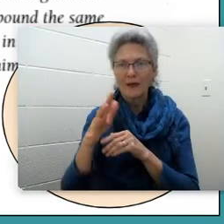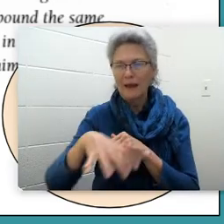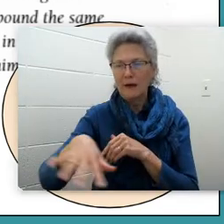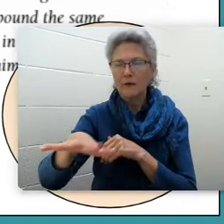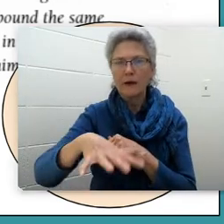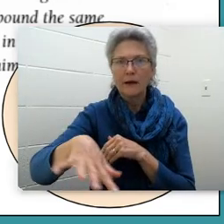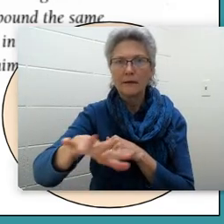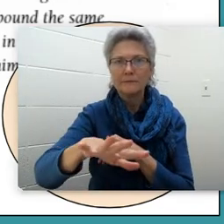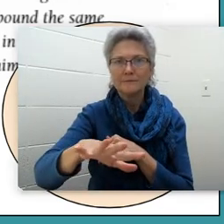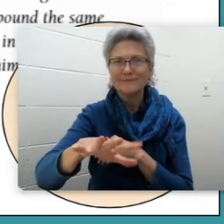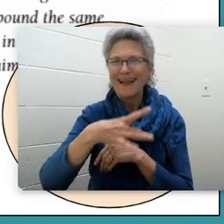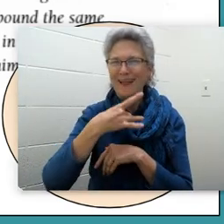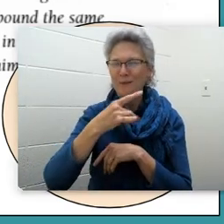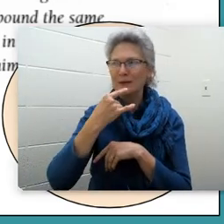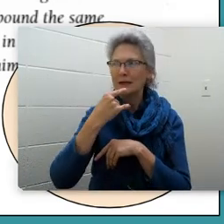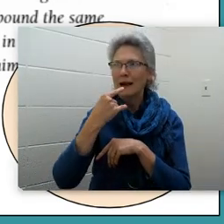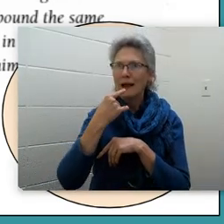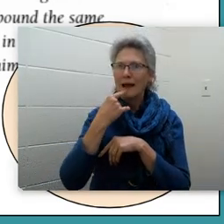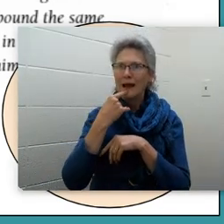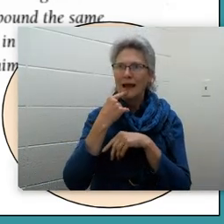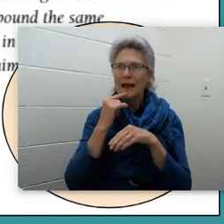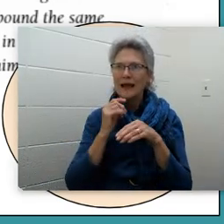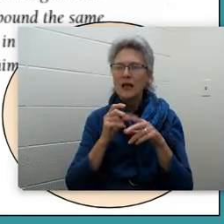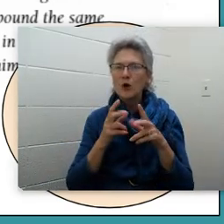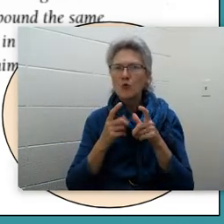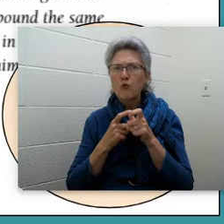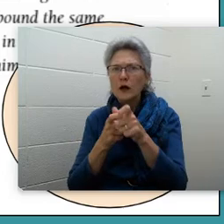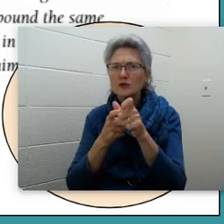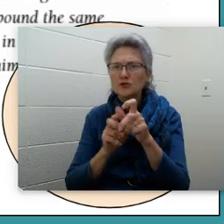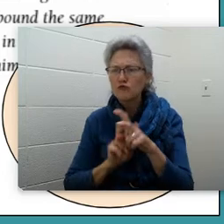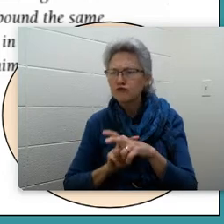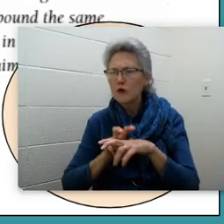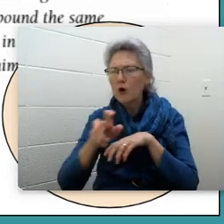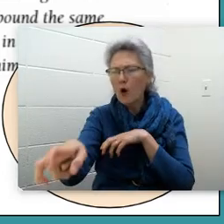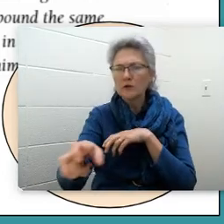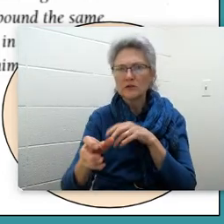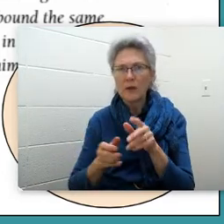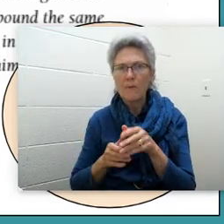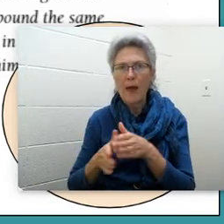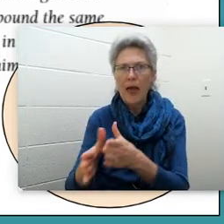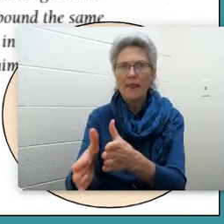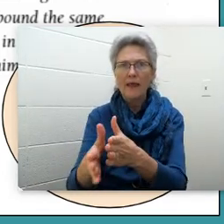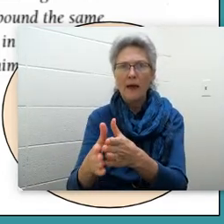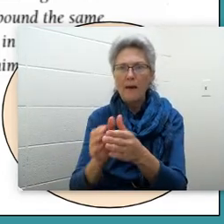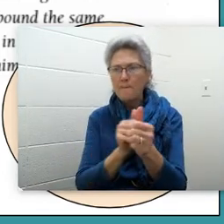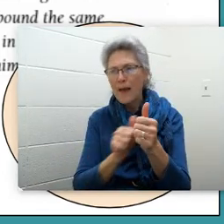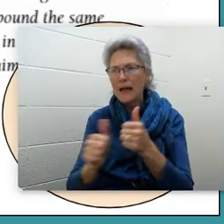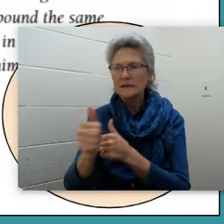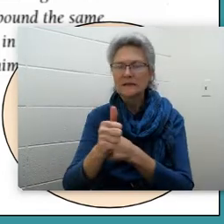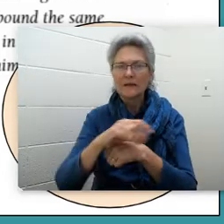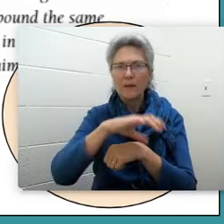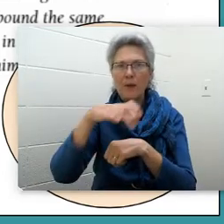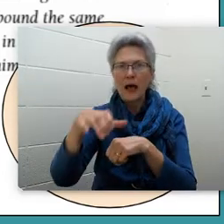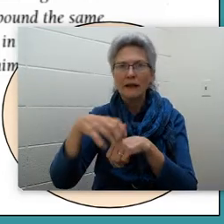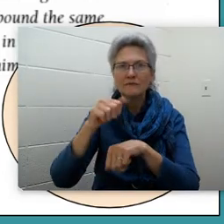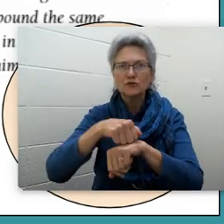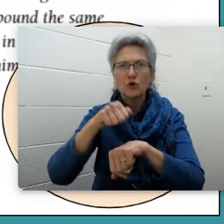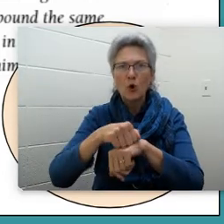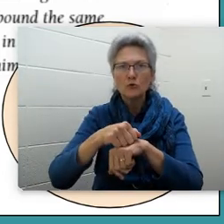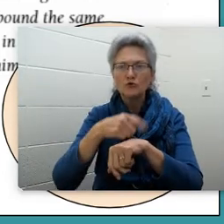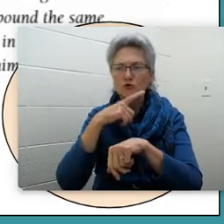area. So I liked where it said, he rushed across the path, he was passing the pile of stones or dry